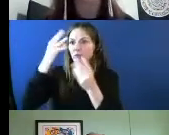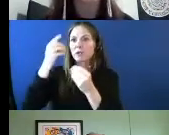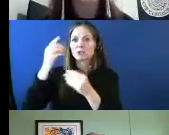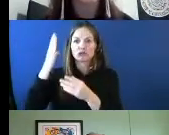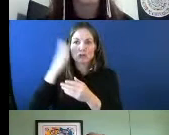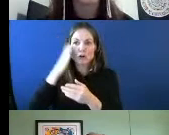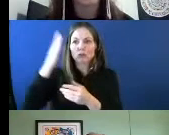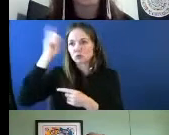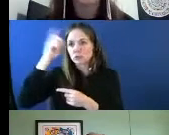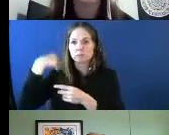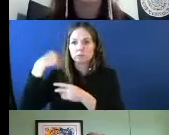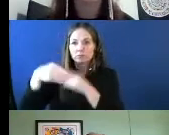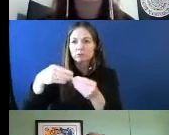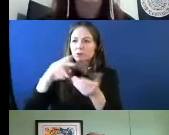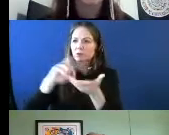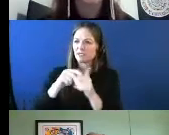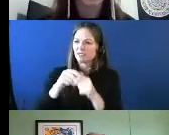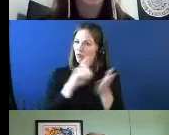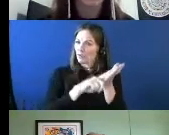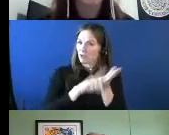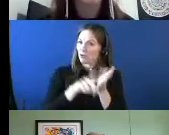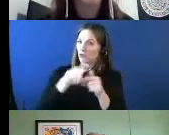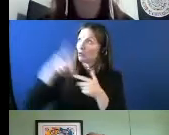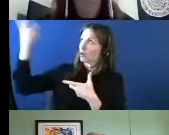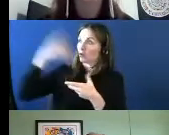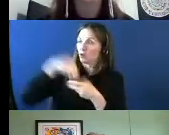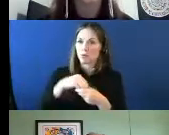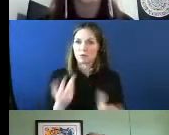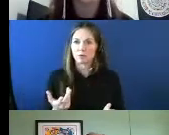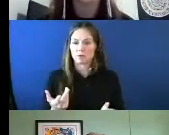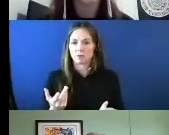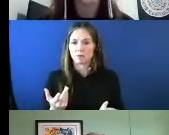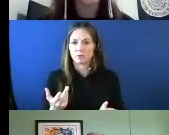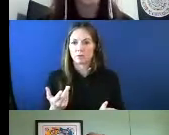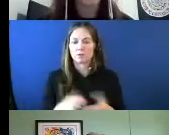really be included in the research process if we're going to go about things in a good way.